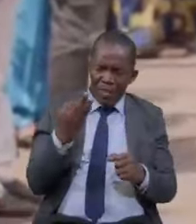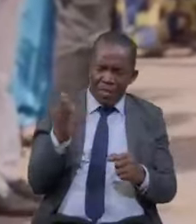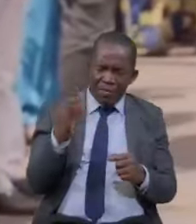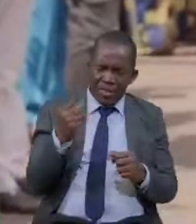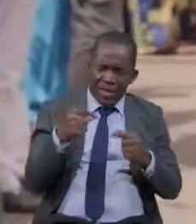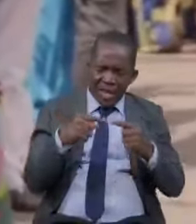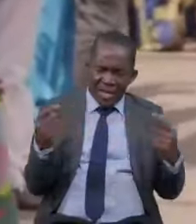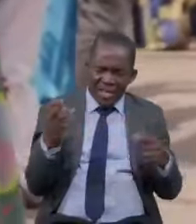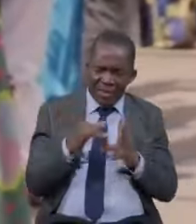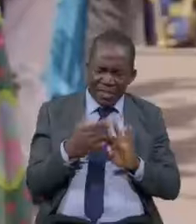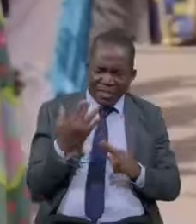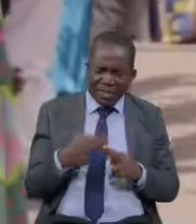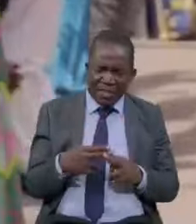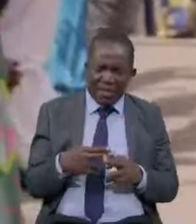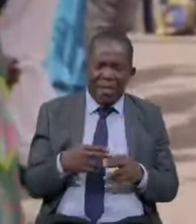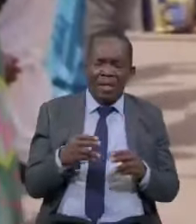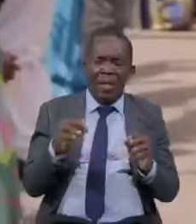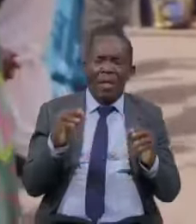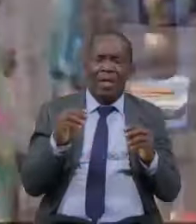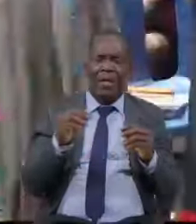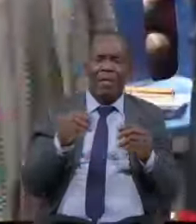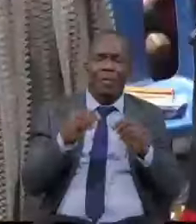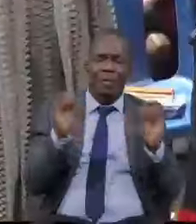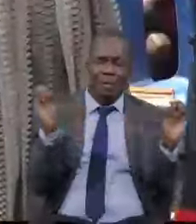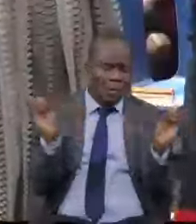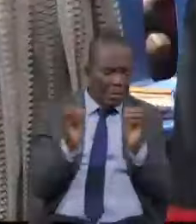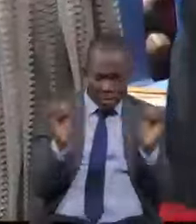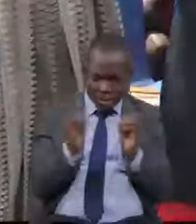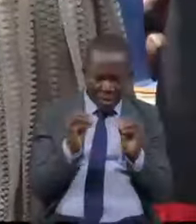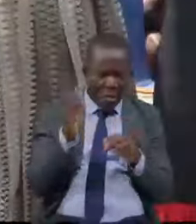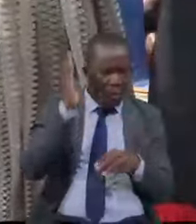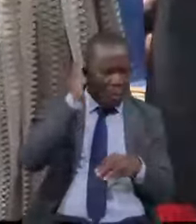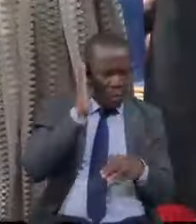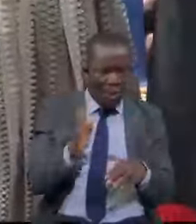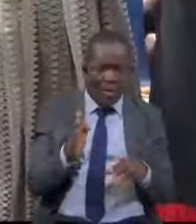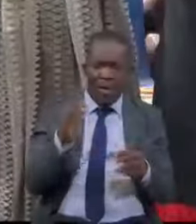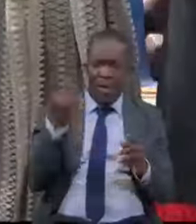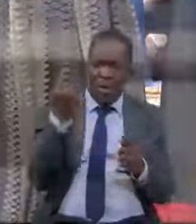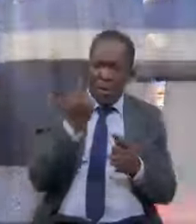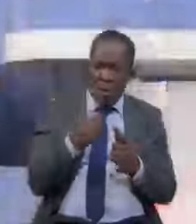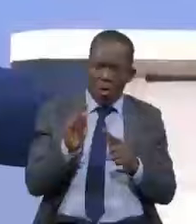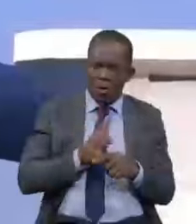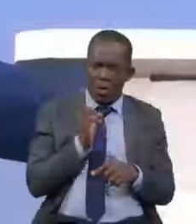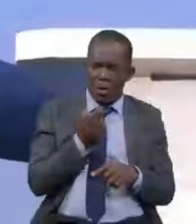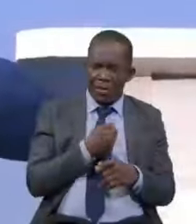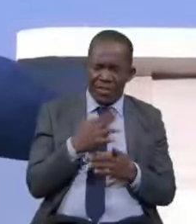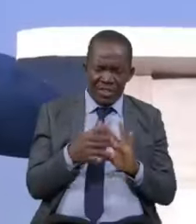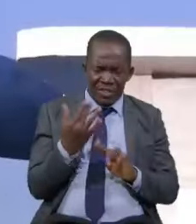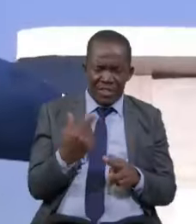by enemies hurt you. The concoction of the wicked will not kill